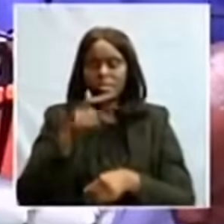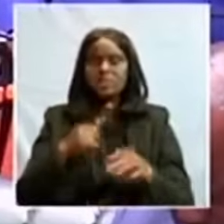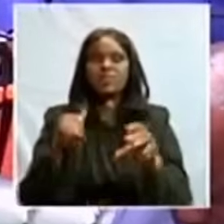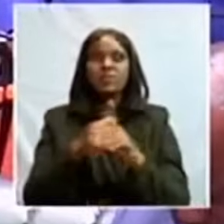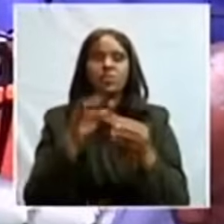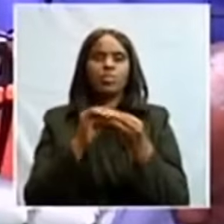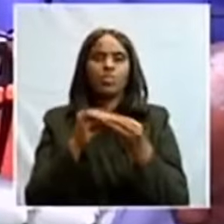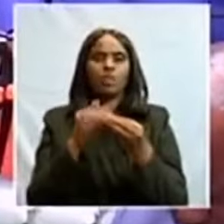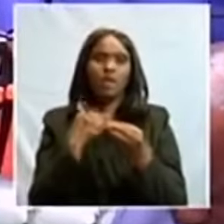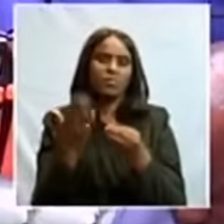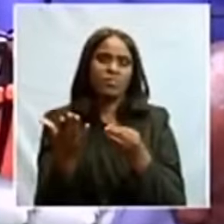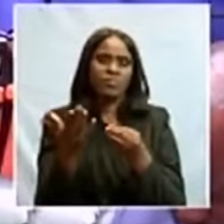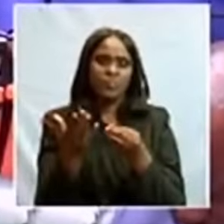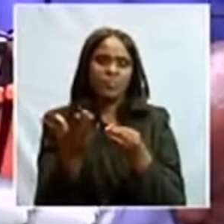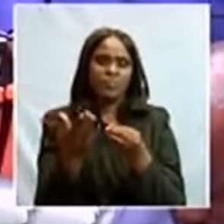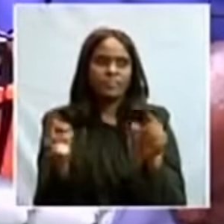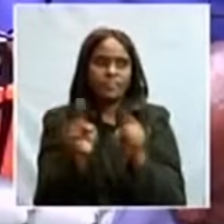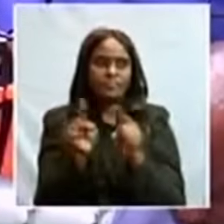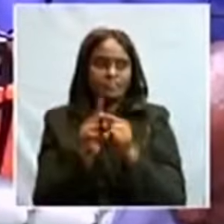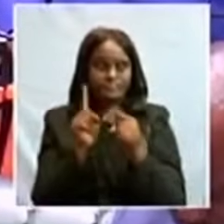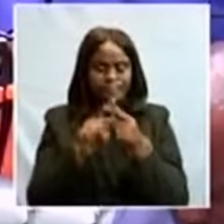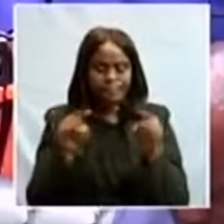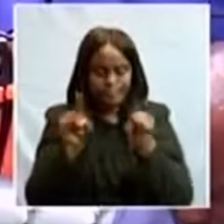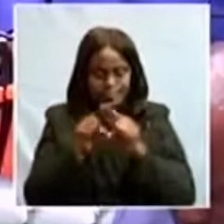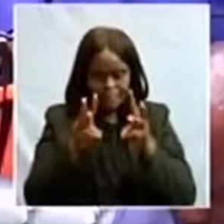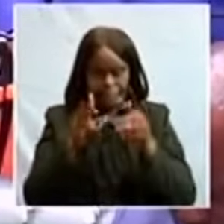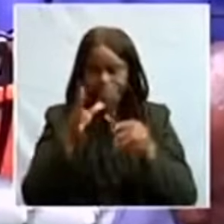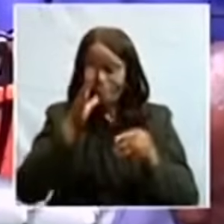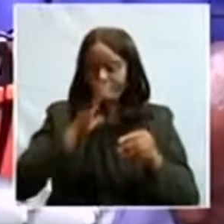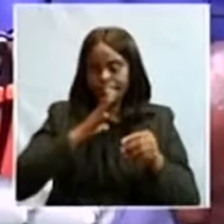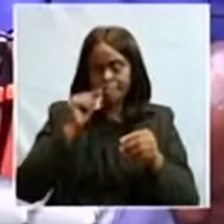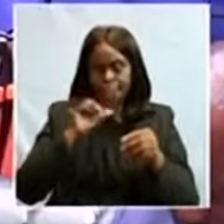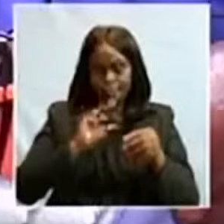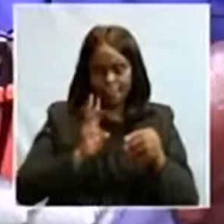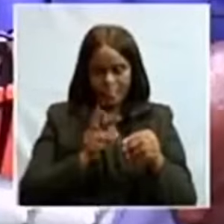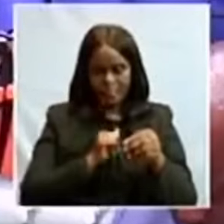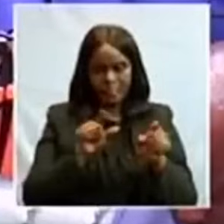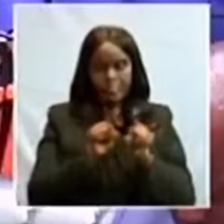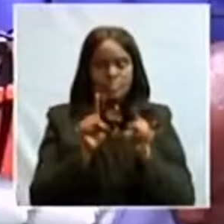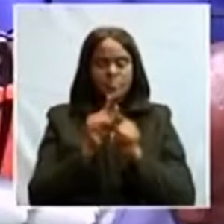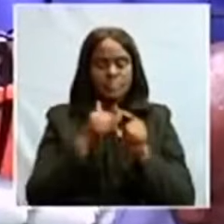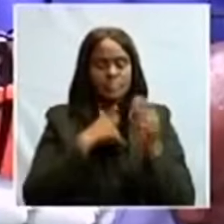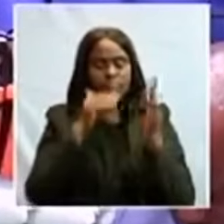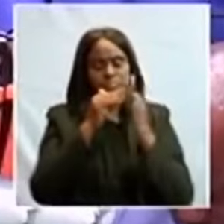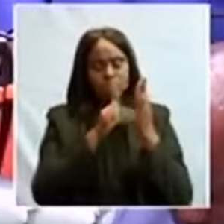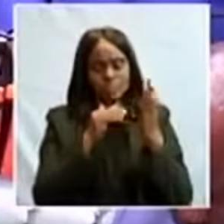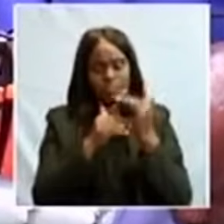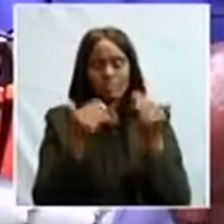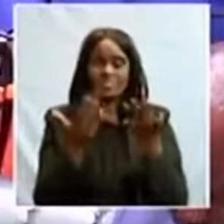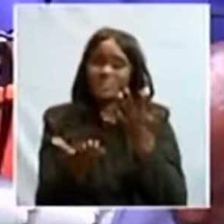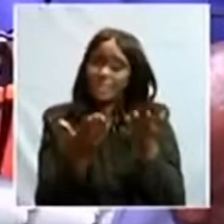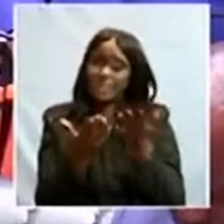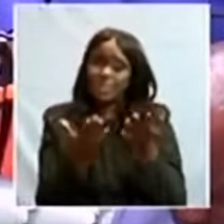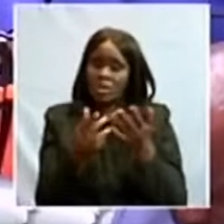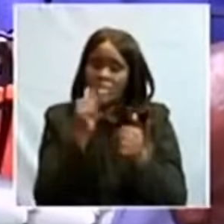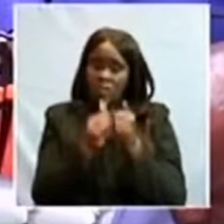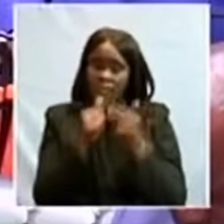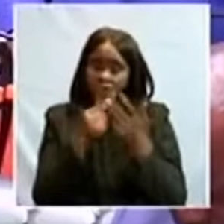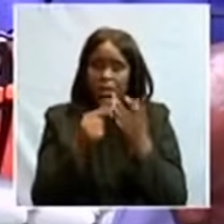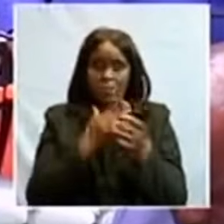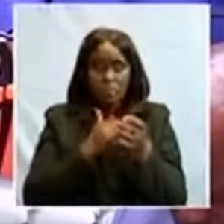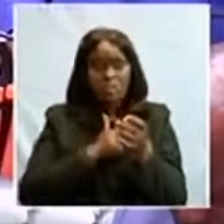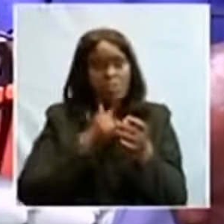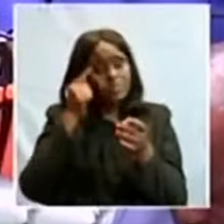involved. And to that effect, Madam Speaker, we also have guidelines now. Maybe, because I